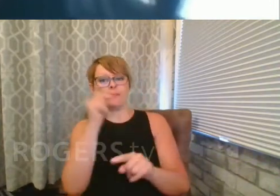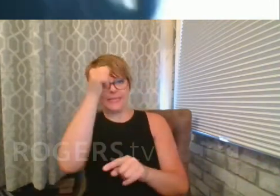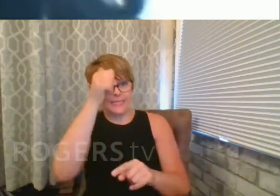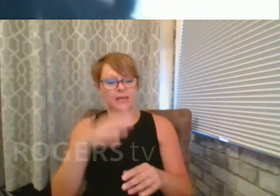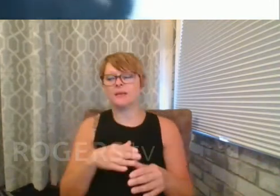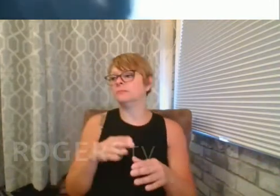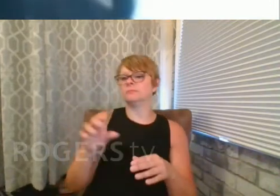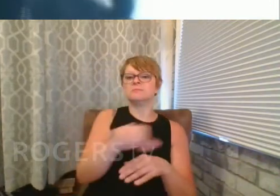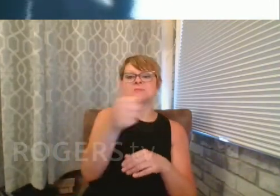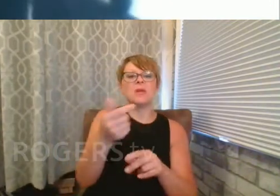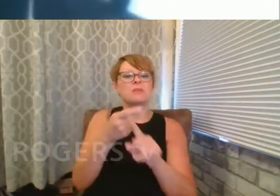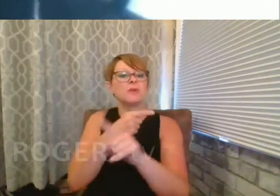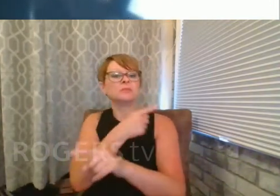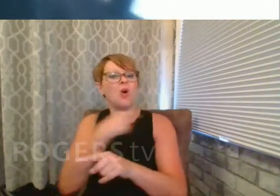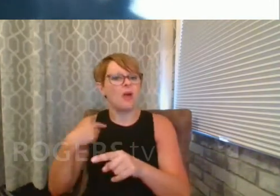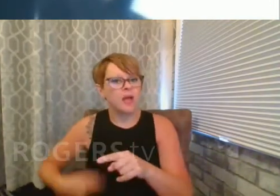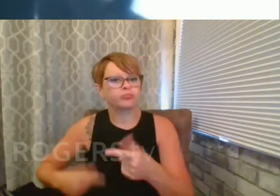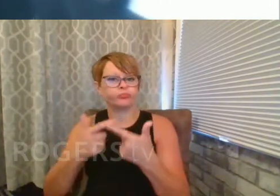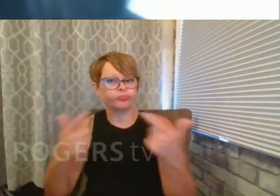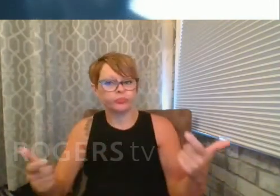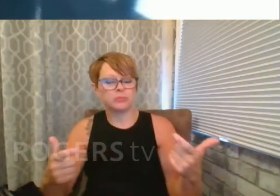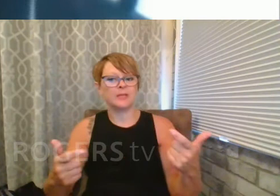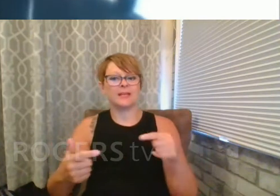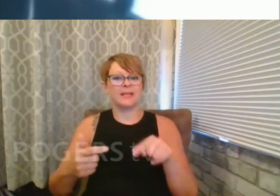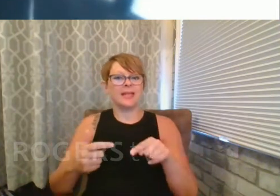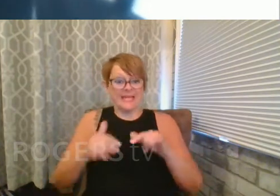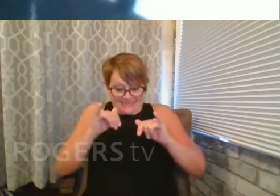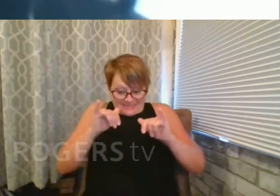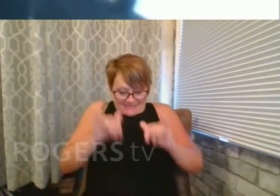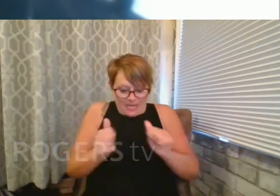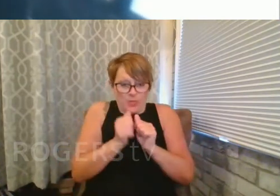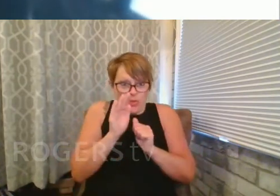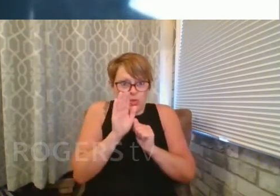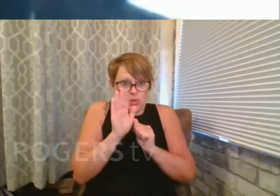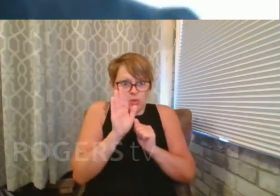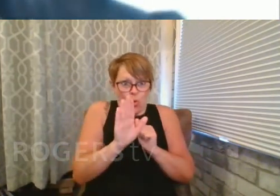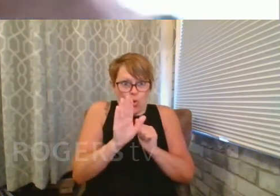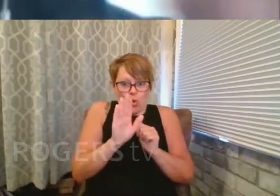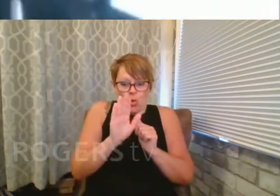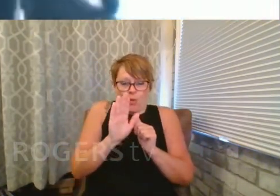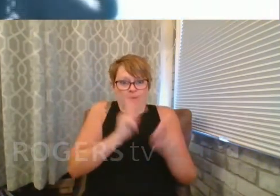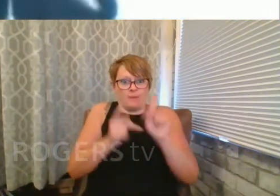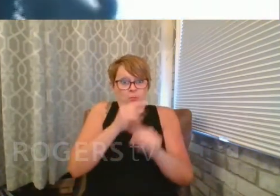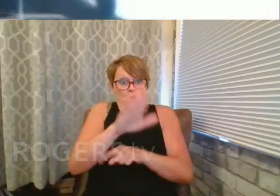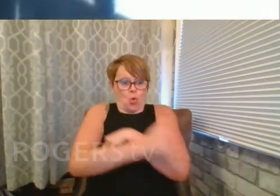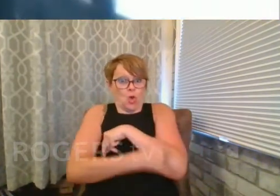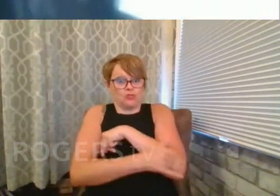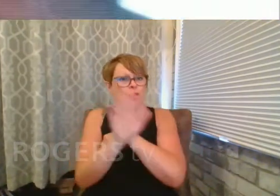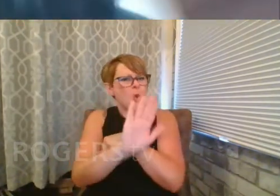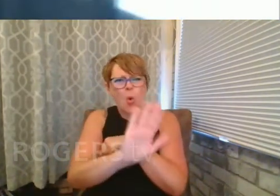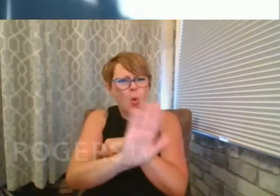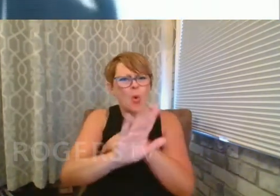or China, don't just stick with those people from that particular country. You need to make connection.